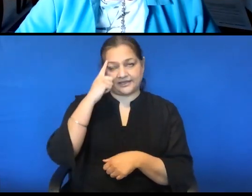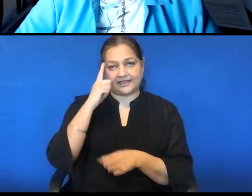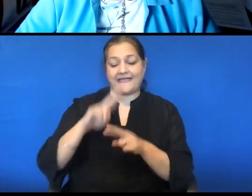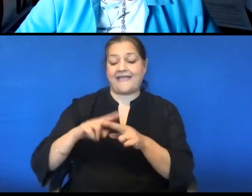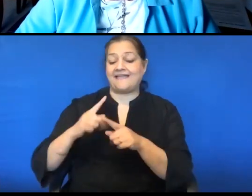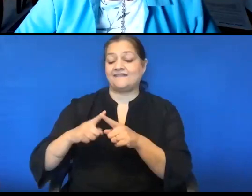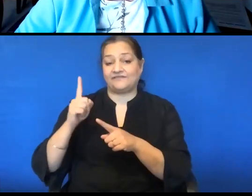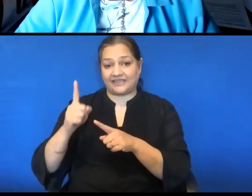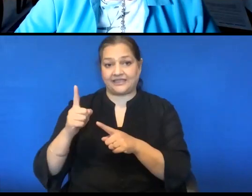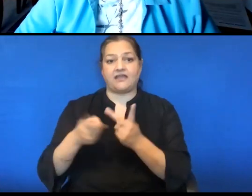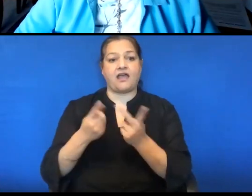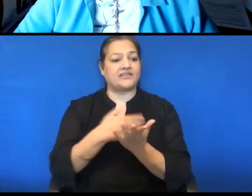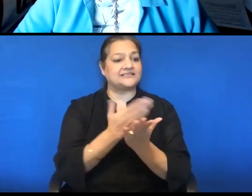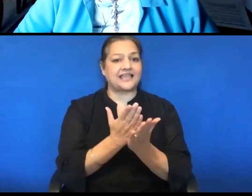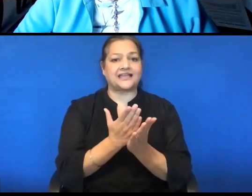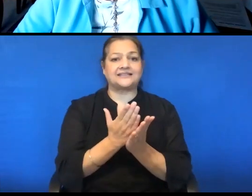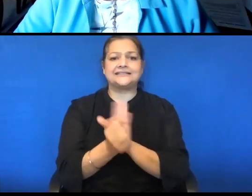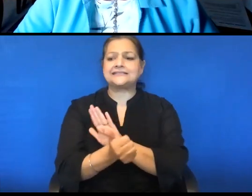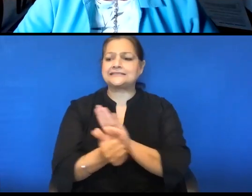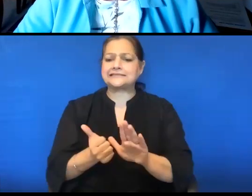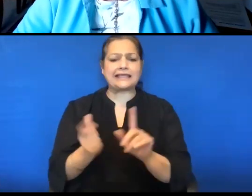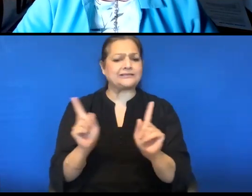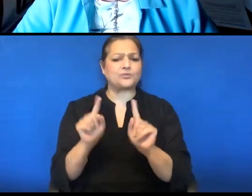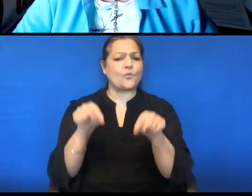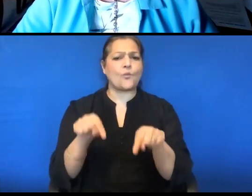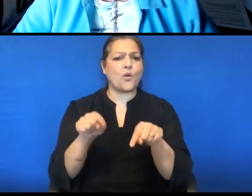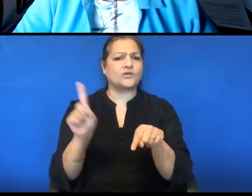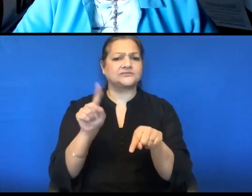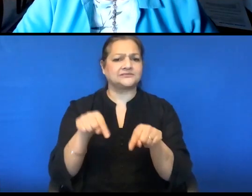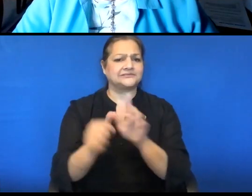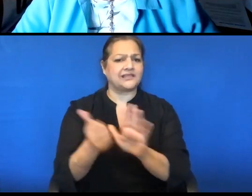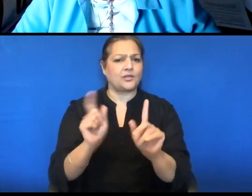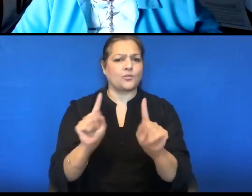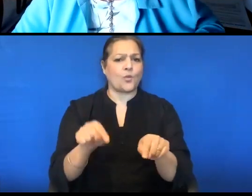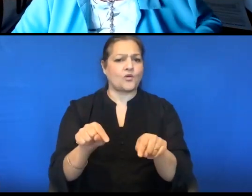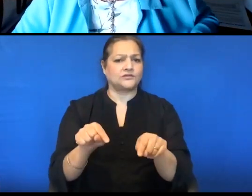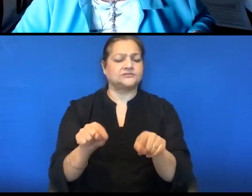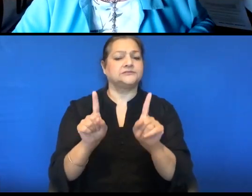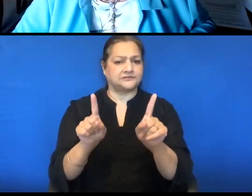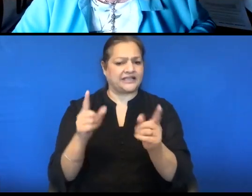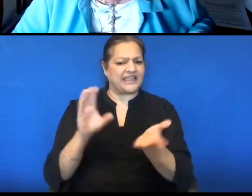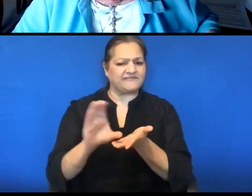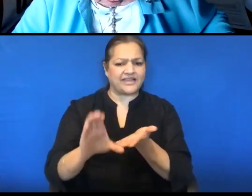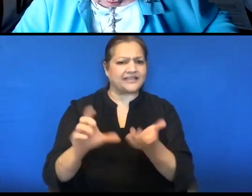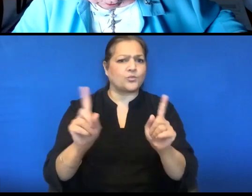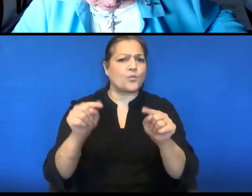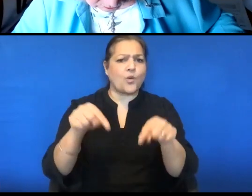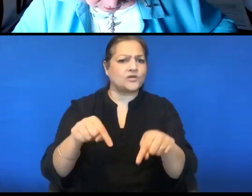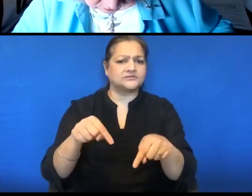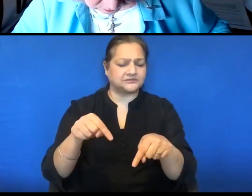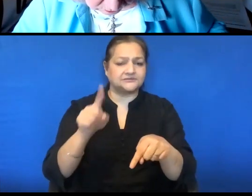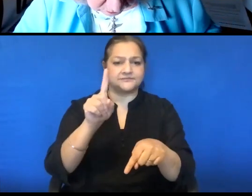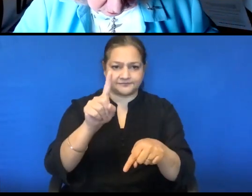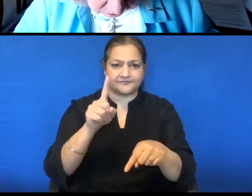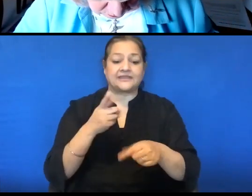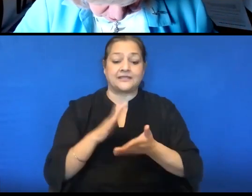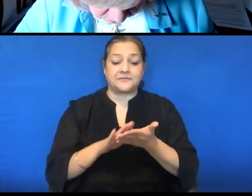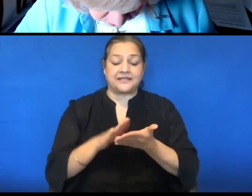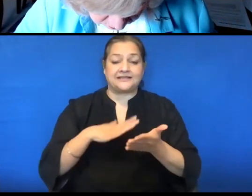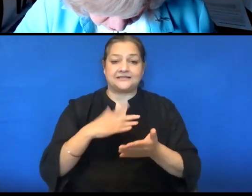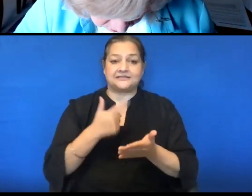providers to invest in. And that's got to start locally. It's got to start with what the